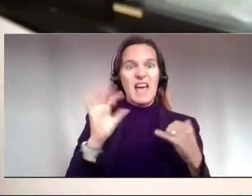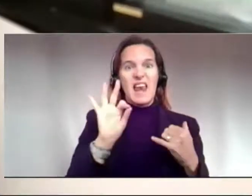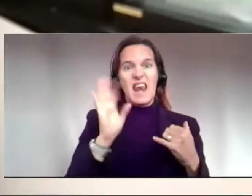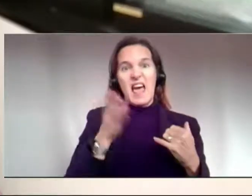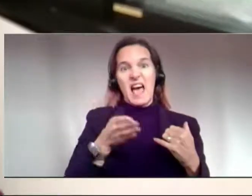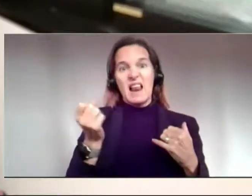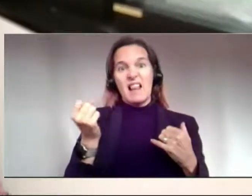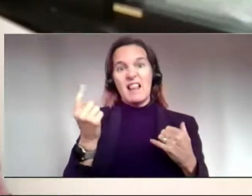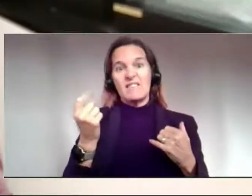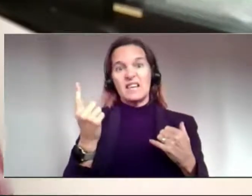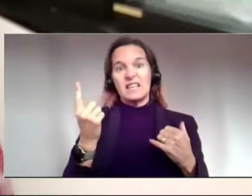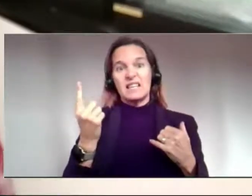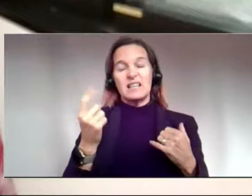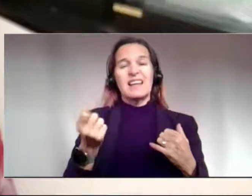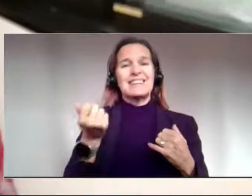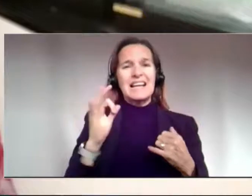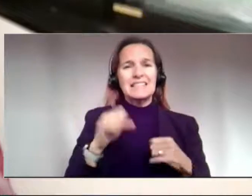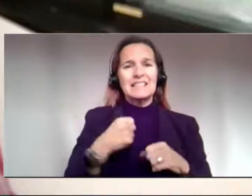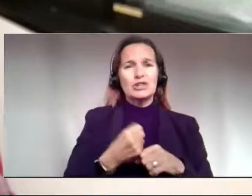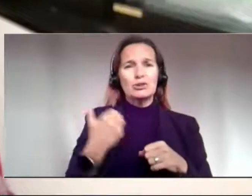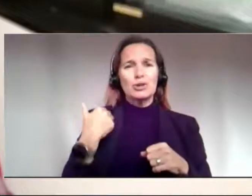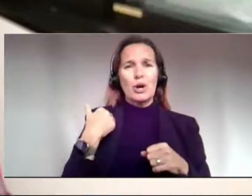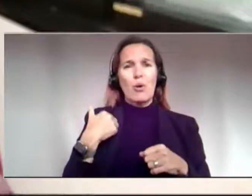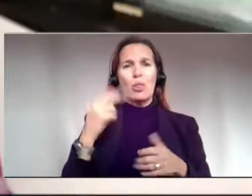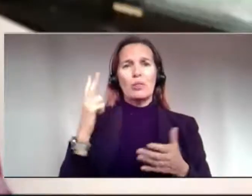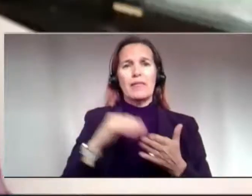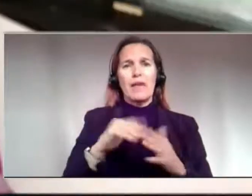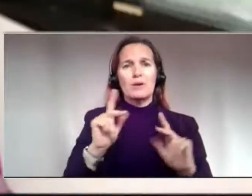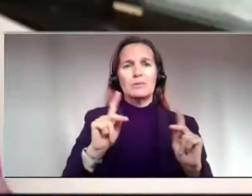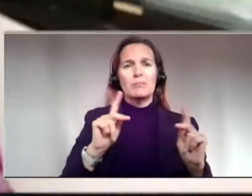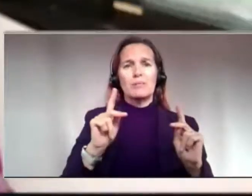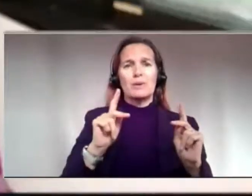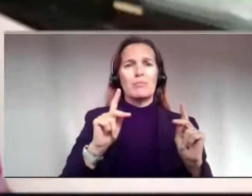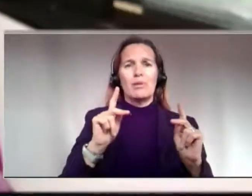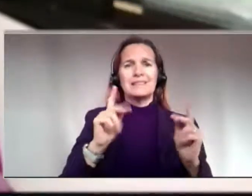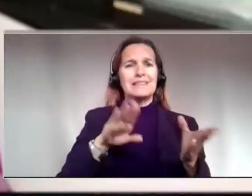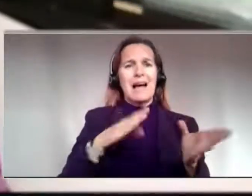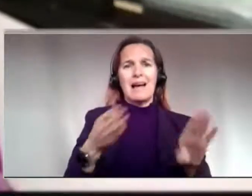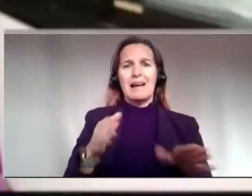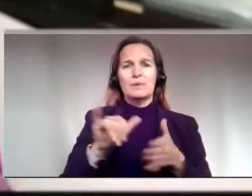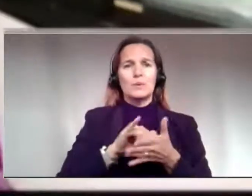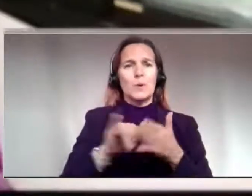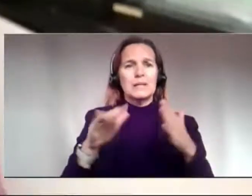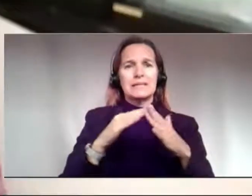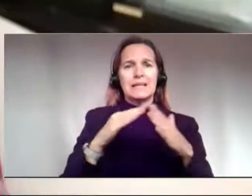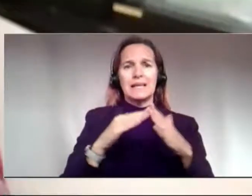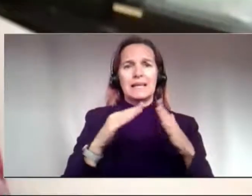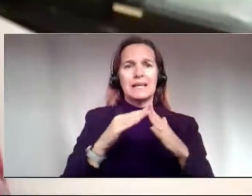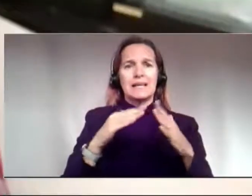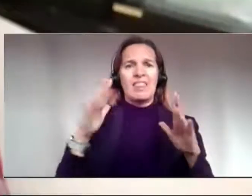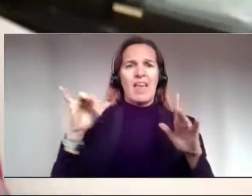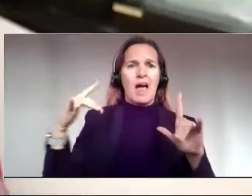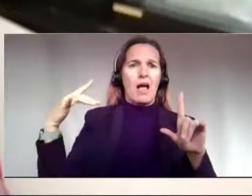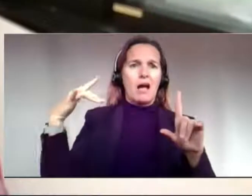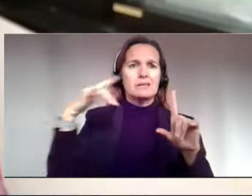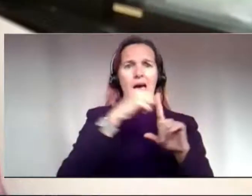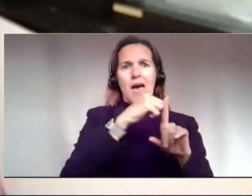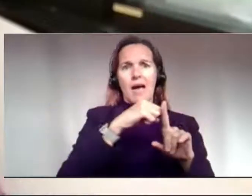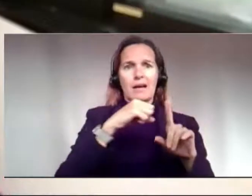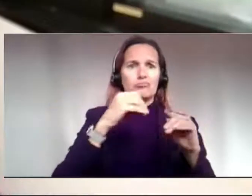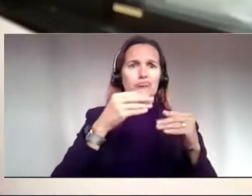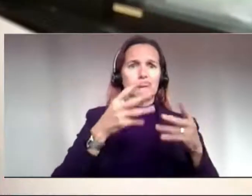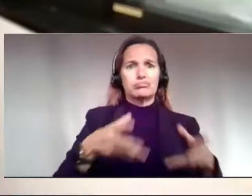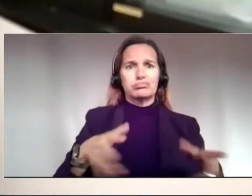lost 3,000 lives in New York City in a terrorist attack. COVID lost us